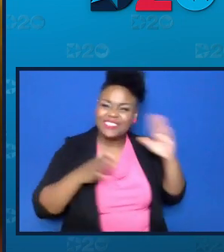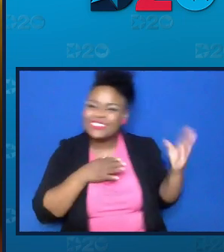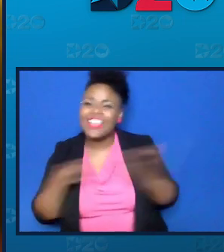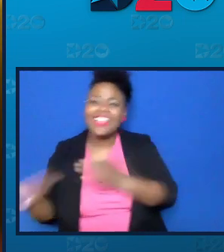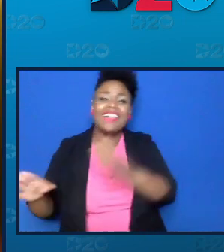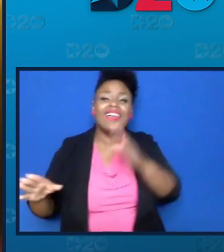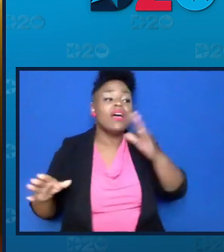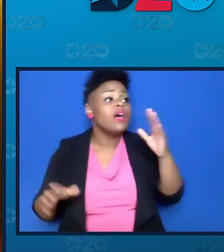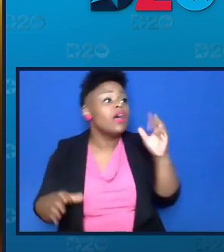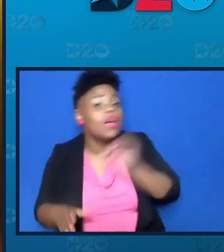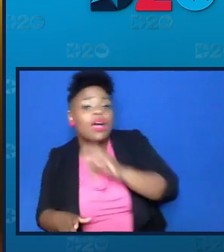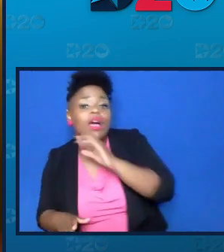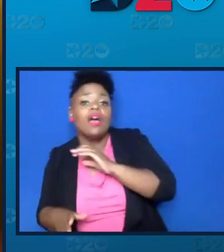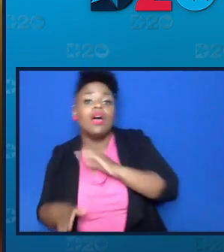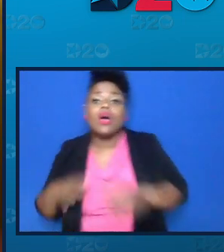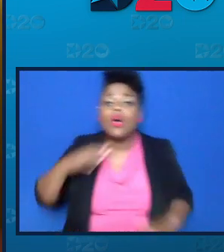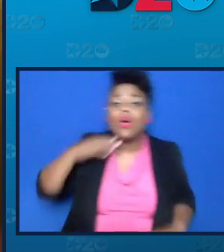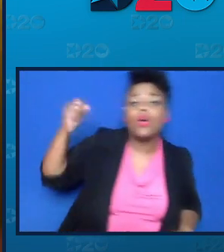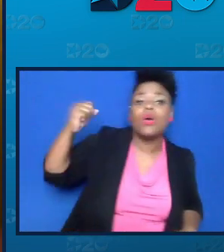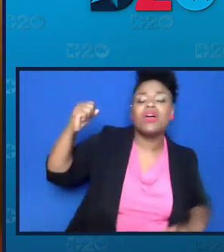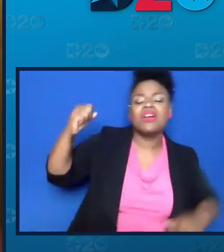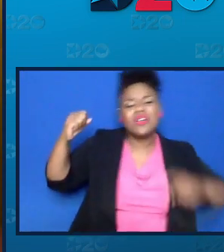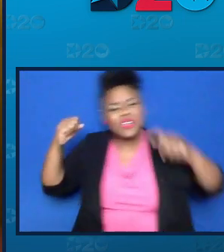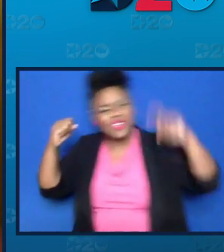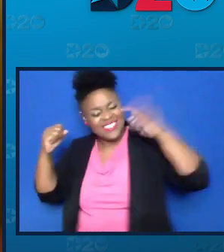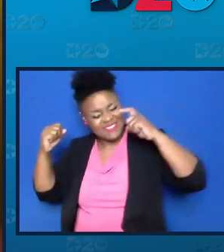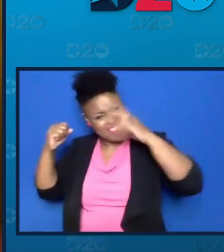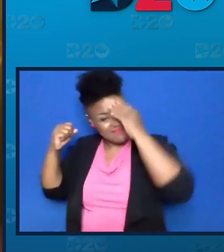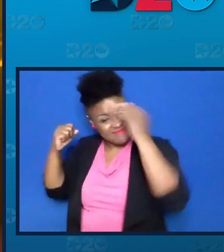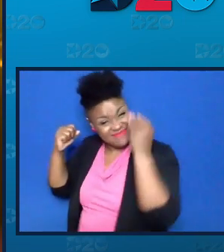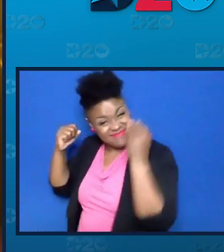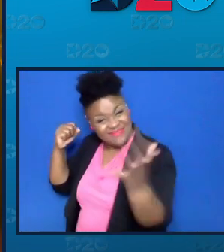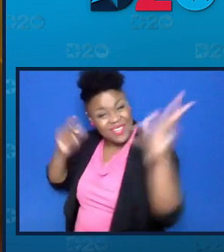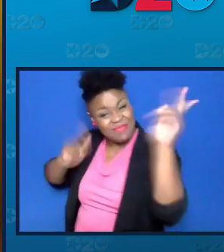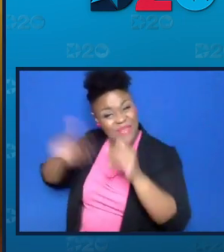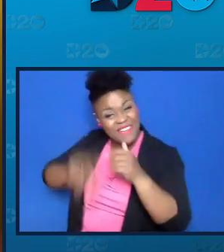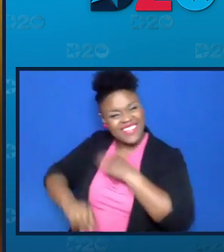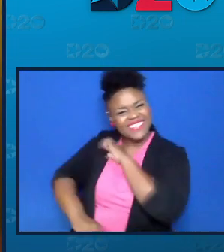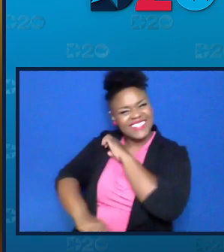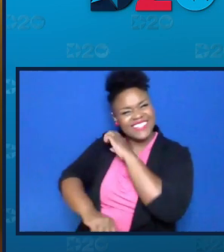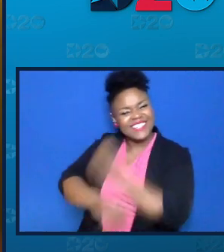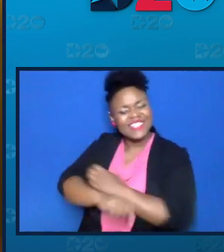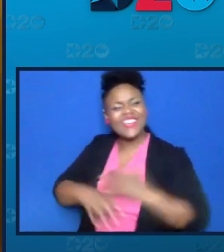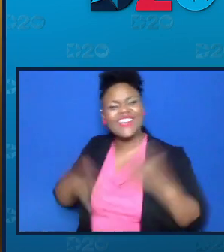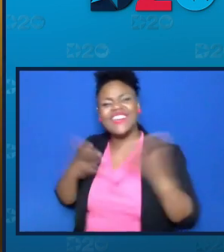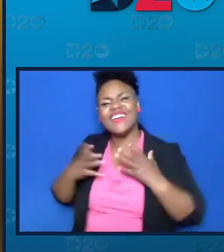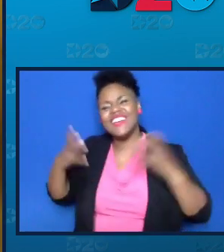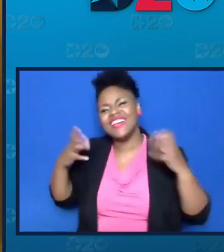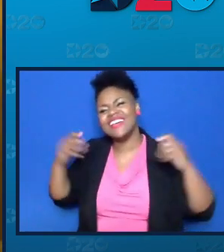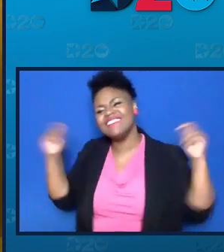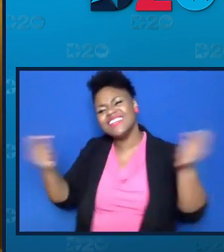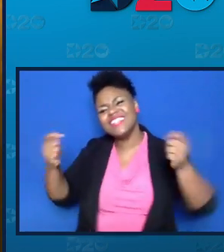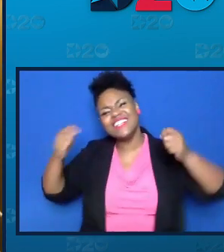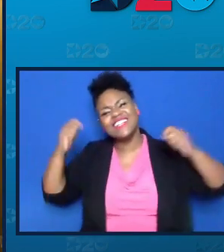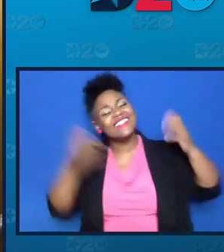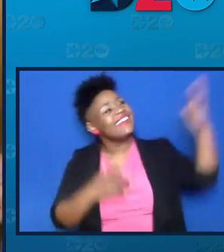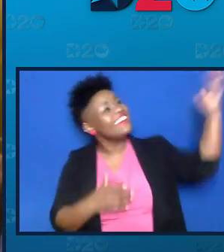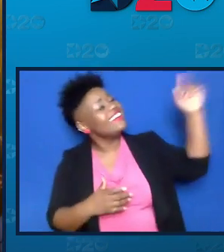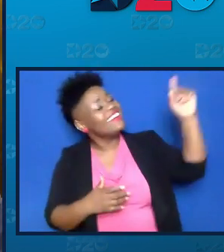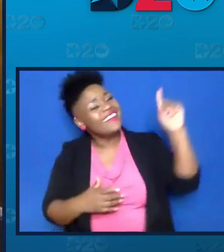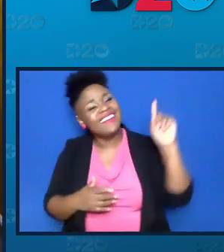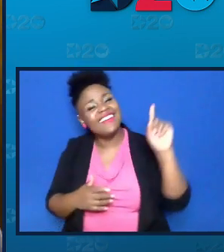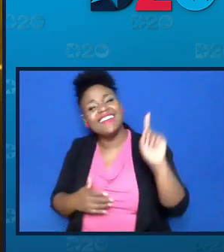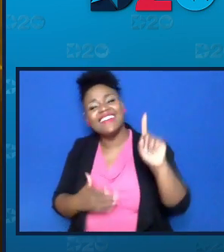young people's energy. Welcome to the story we call victory. The coming of the Lord, my eyes have seen the glory. One